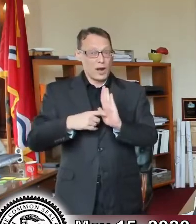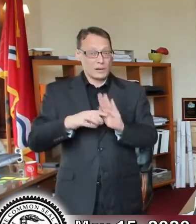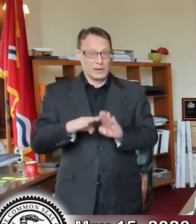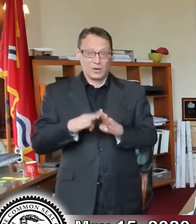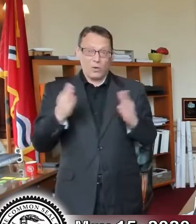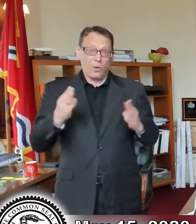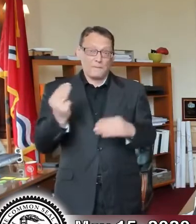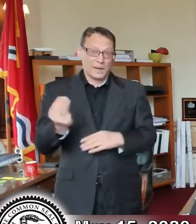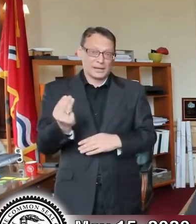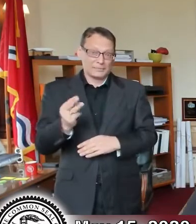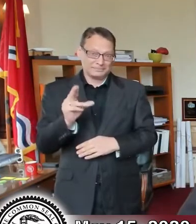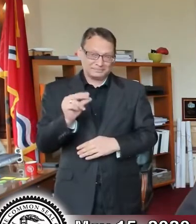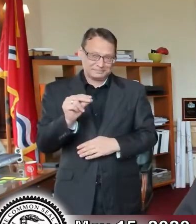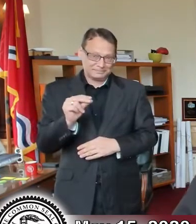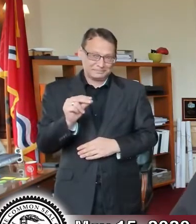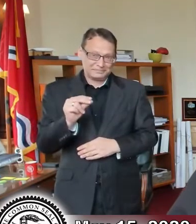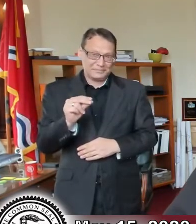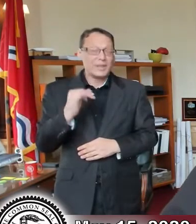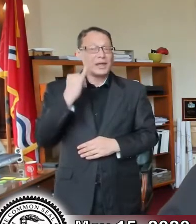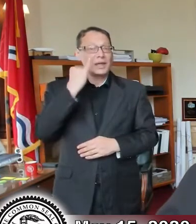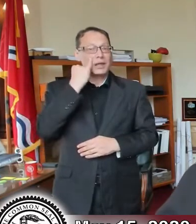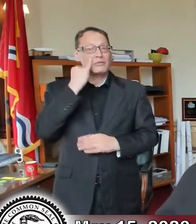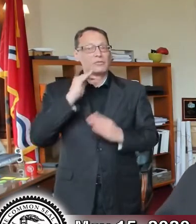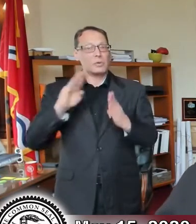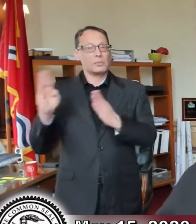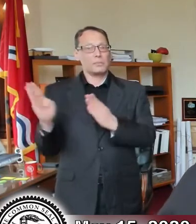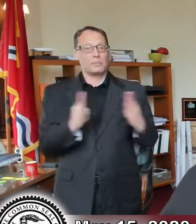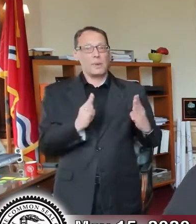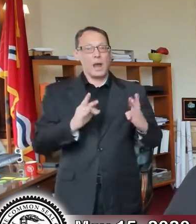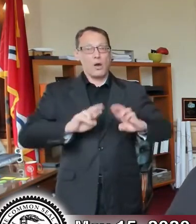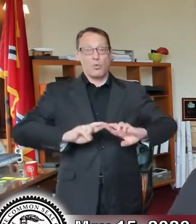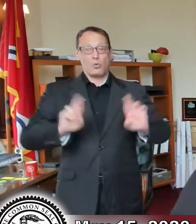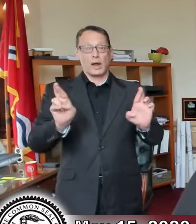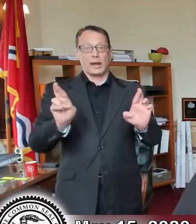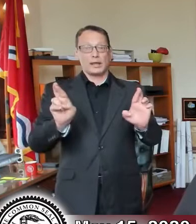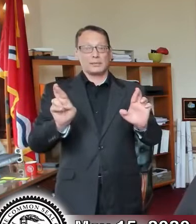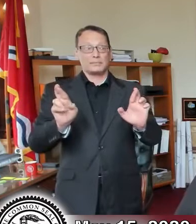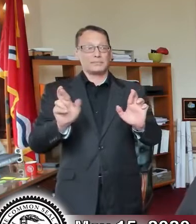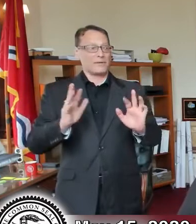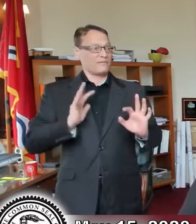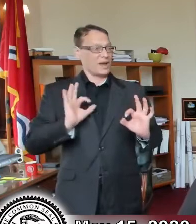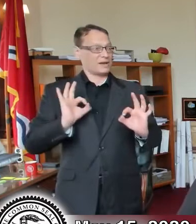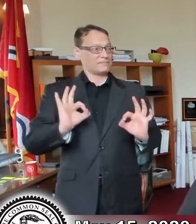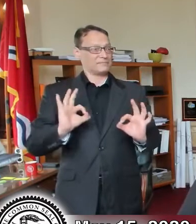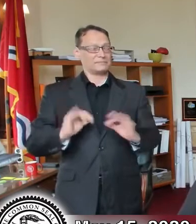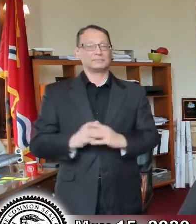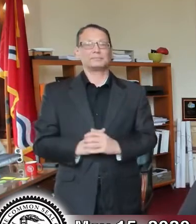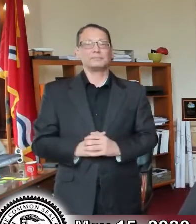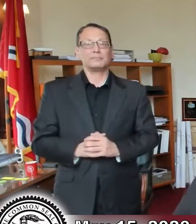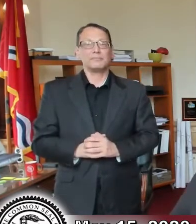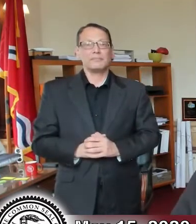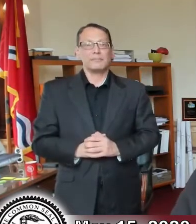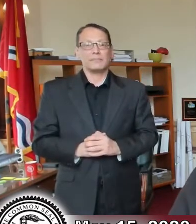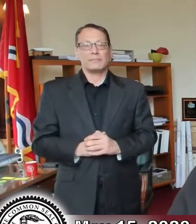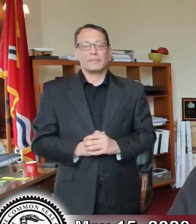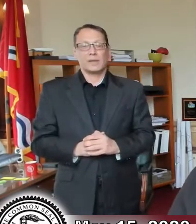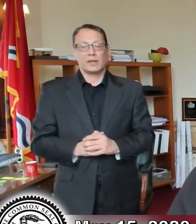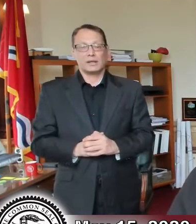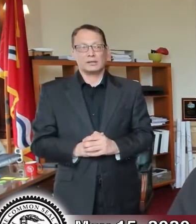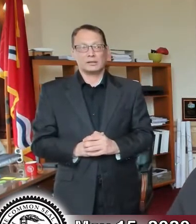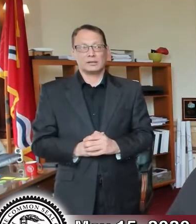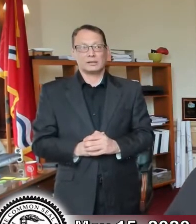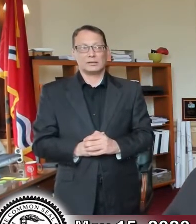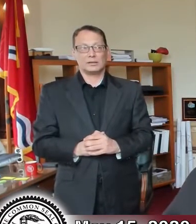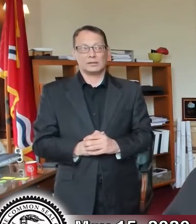on Monday. But if you're prepared, you may. Now, the other thing that we are doing, since